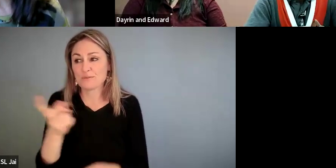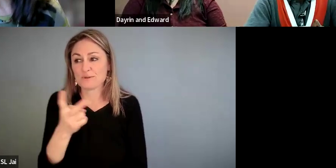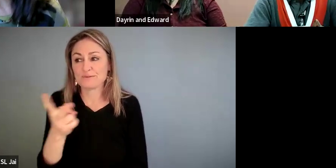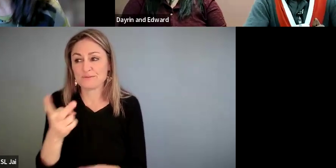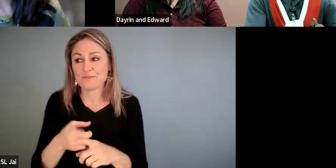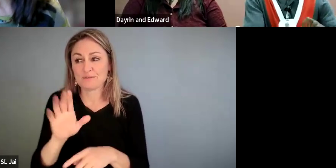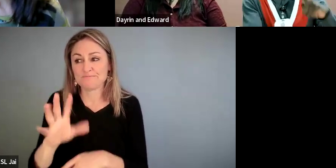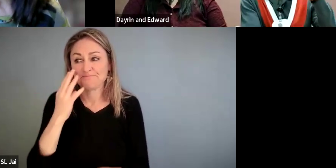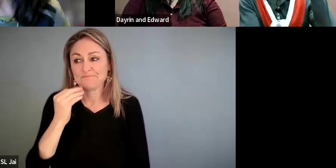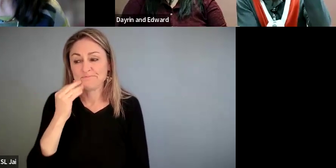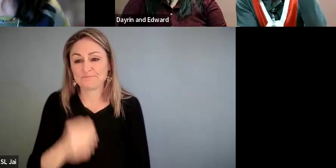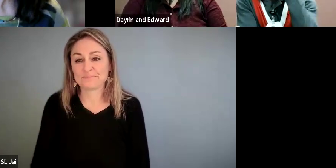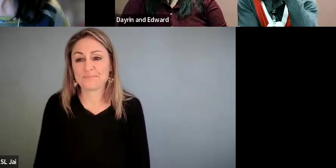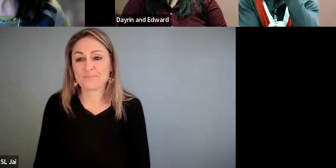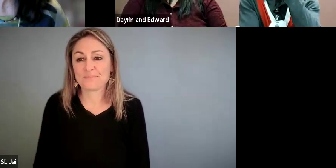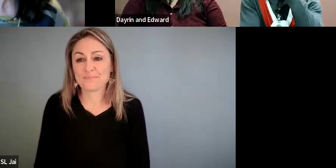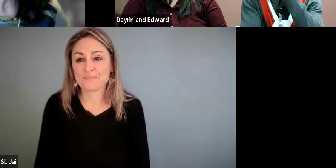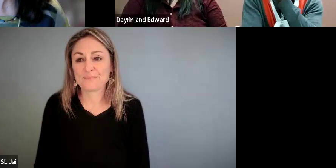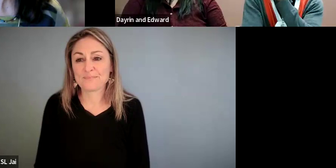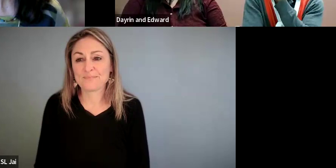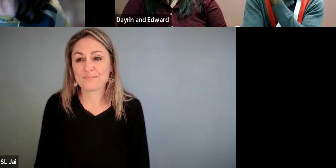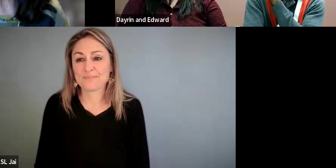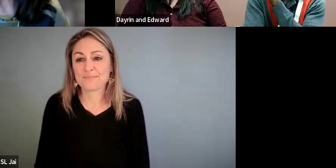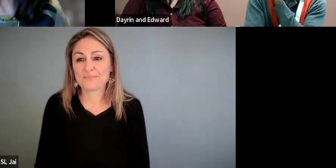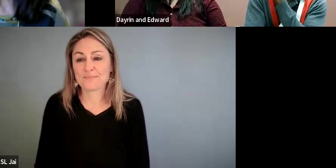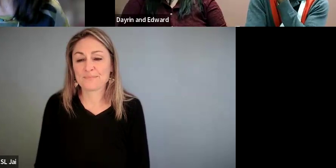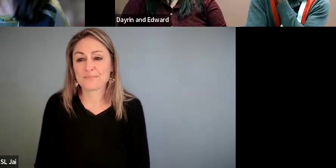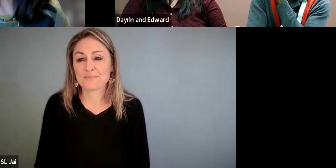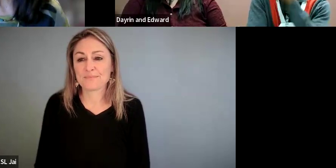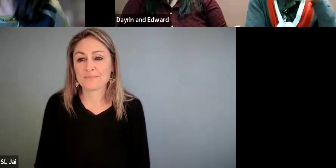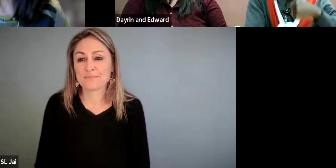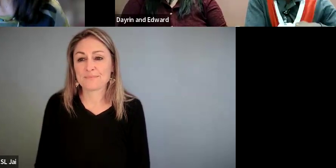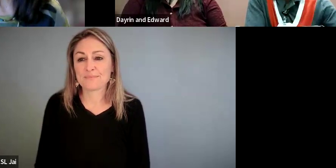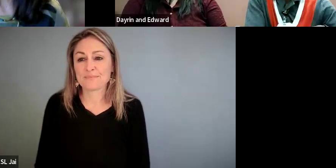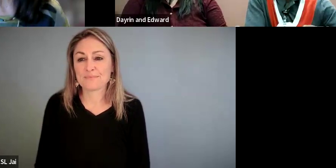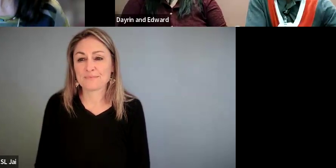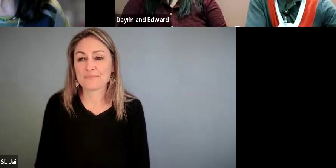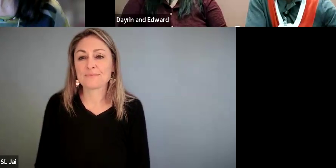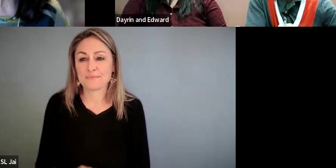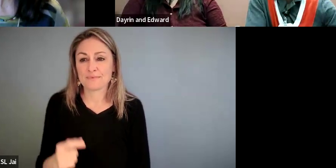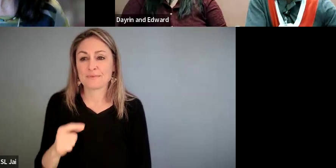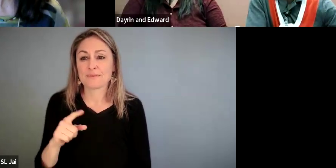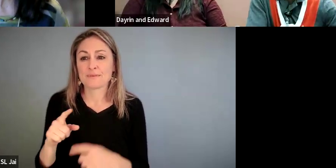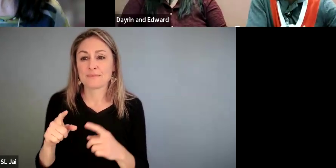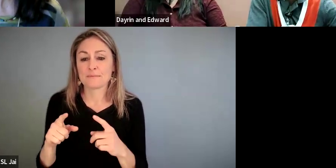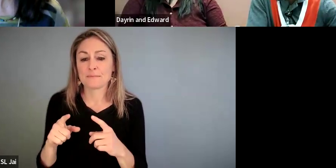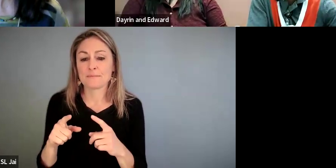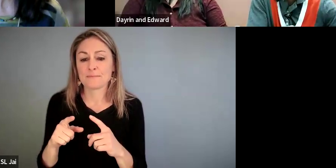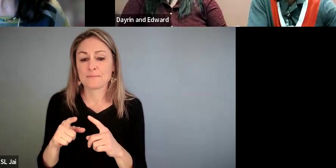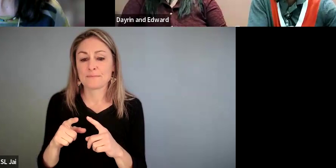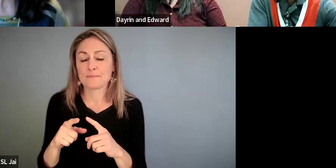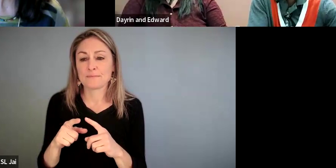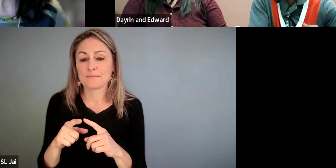experiences. Yeah, the one up there, when we are in the charge of ourselves,